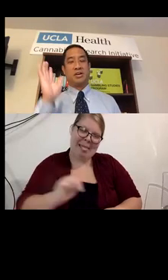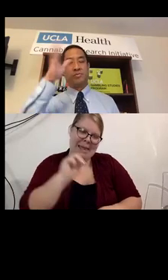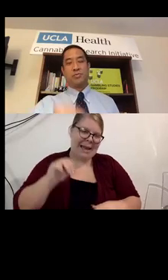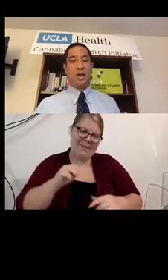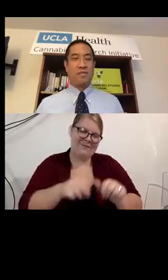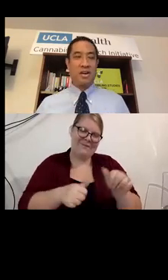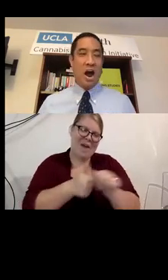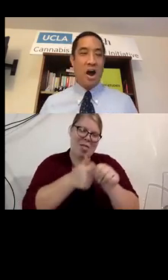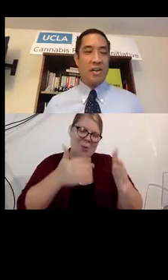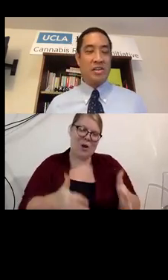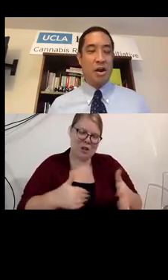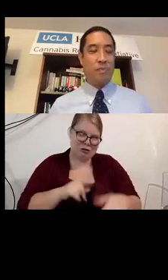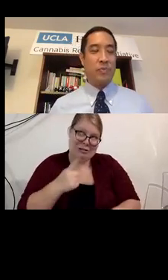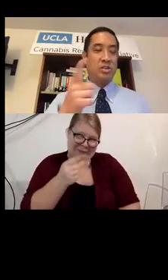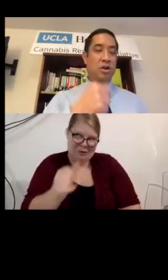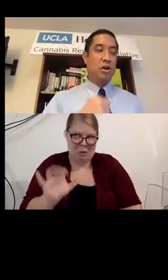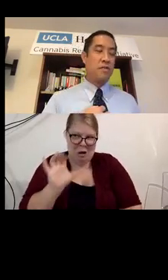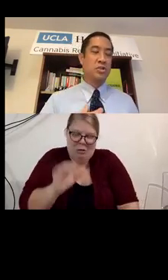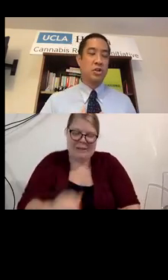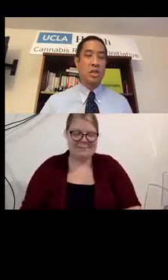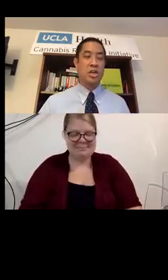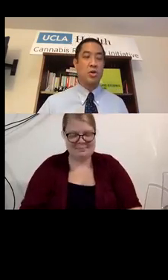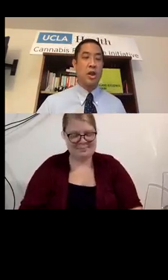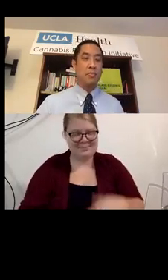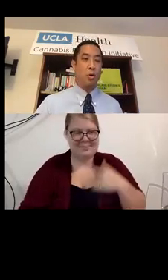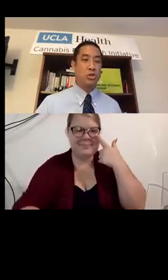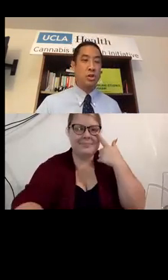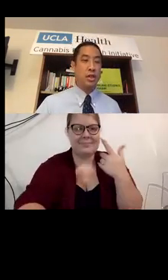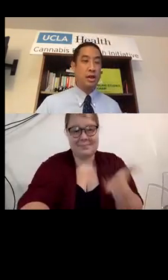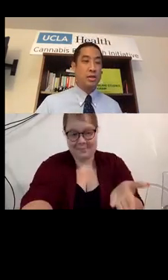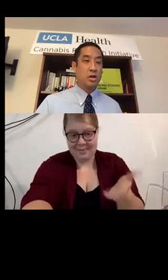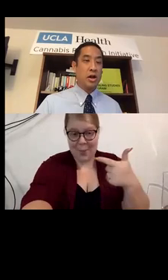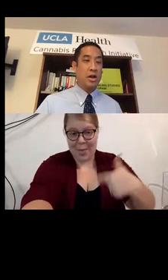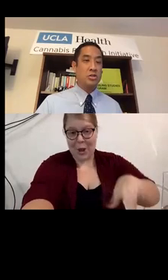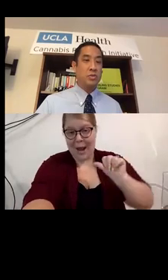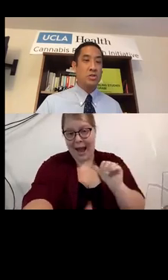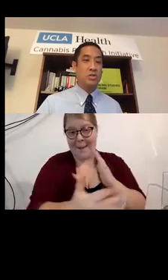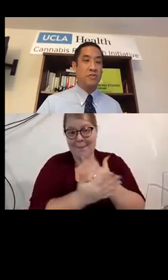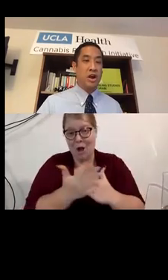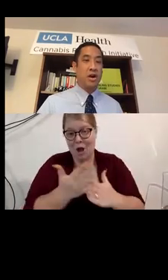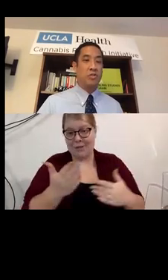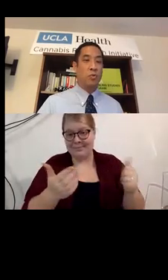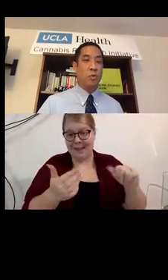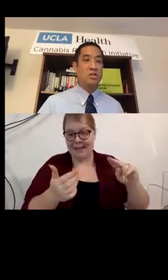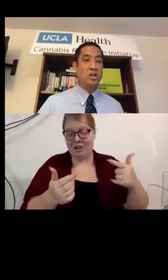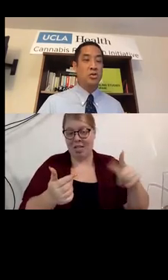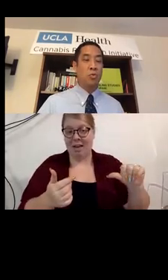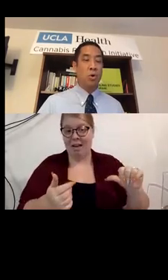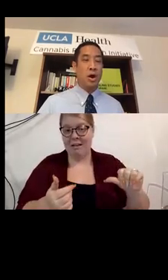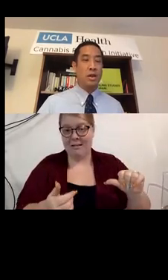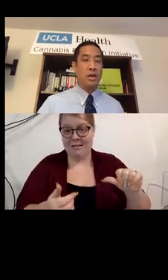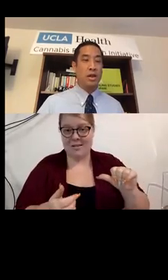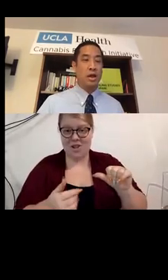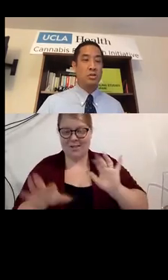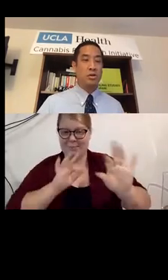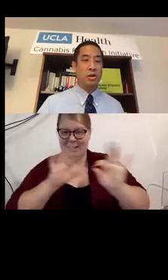So whatever. All right. So let's turn it over to the Q&A portion. So Angela, why don't you just fire off the ones that you